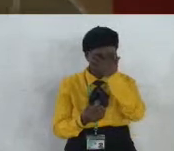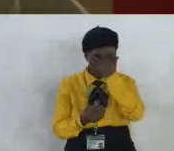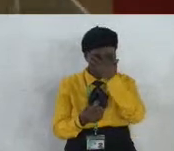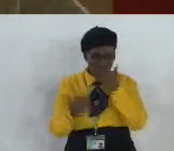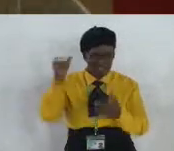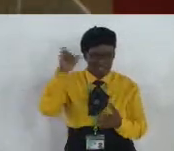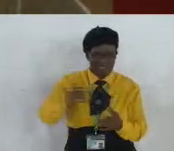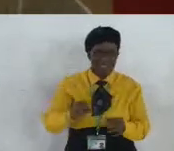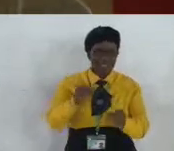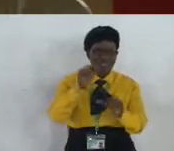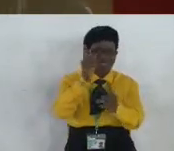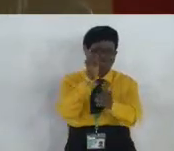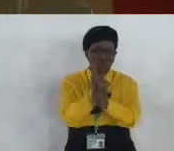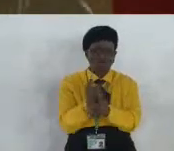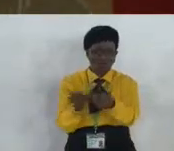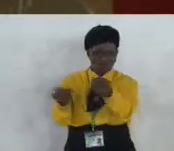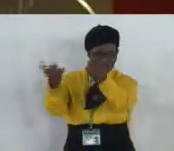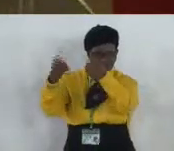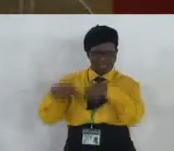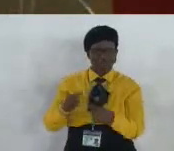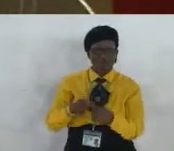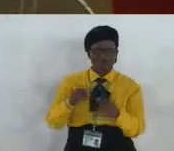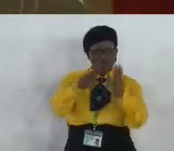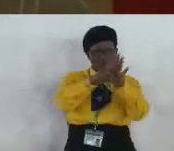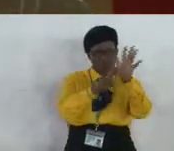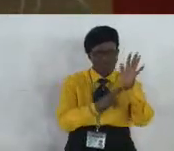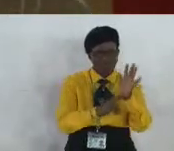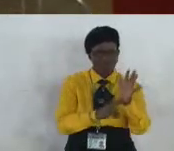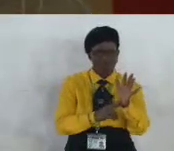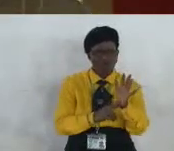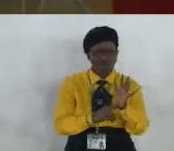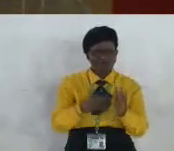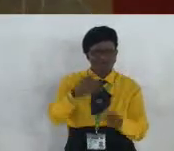They just came to report